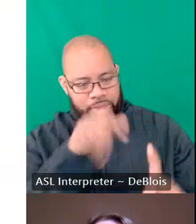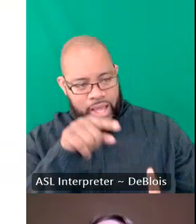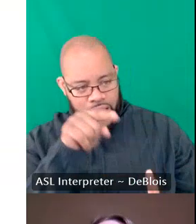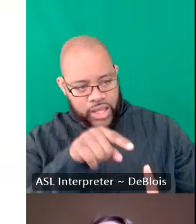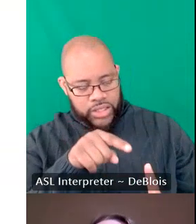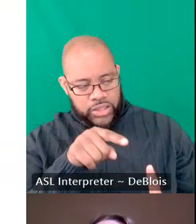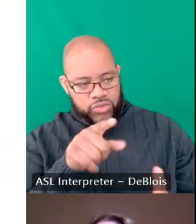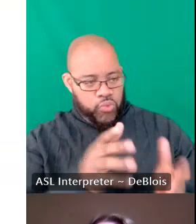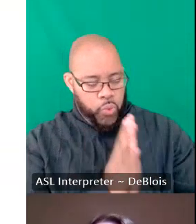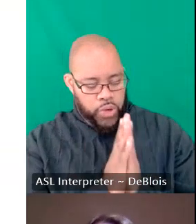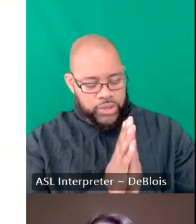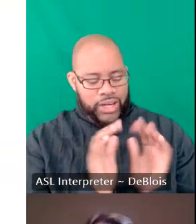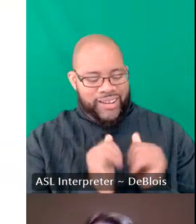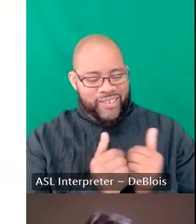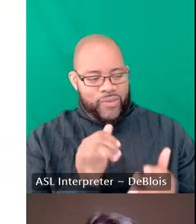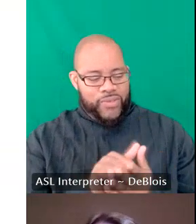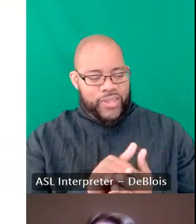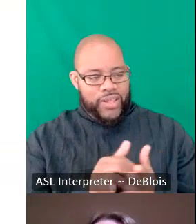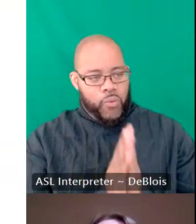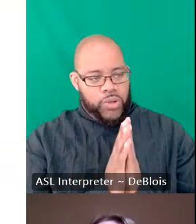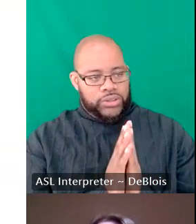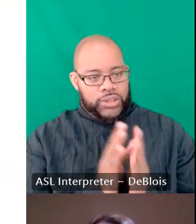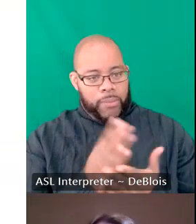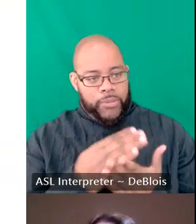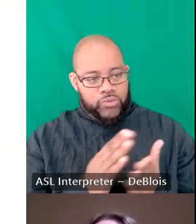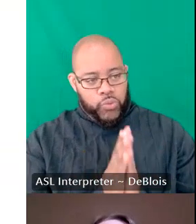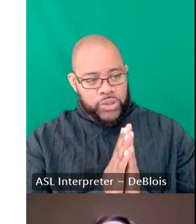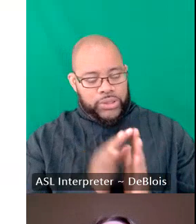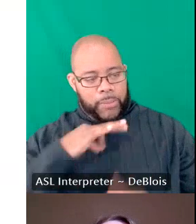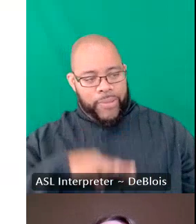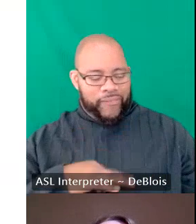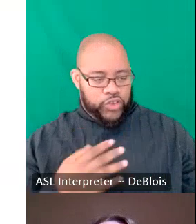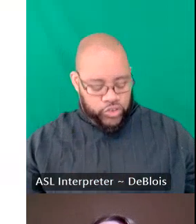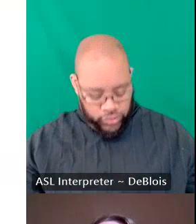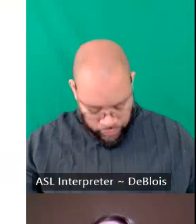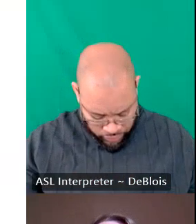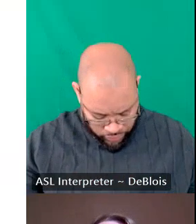budget request? How is that budget request beneficial